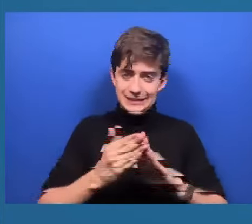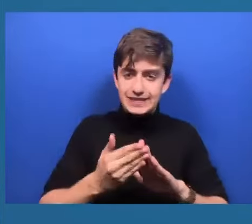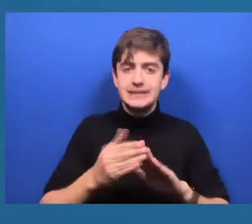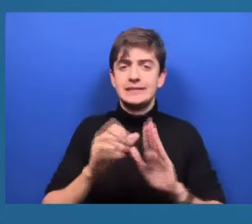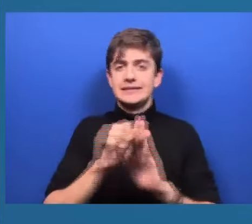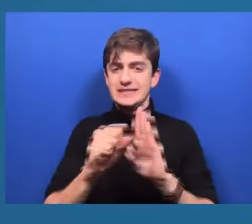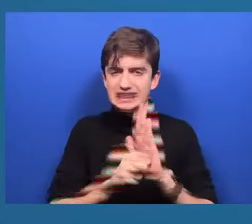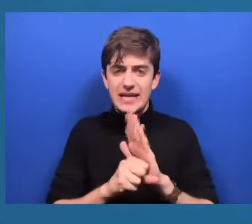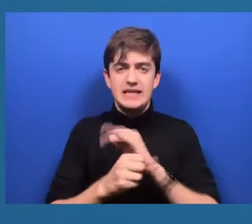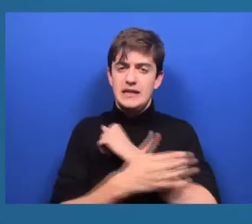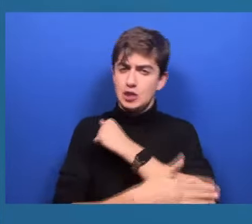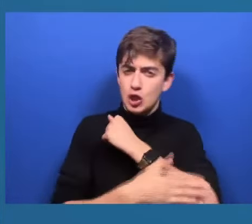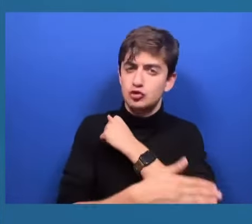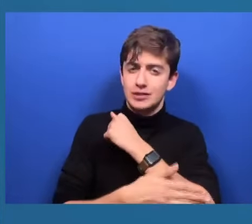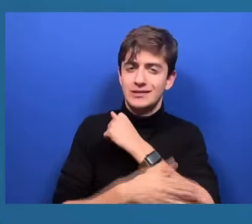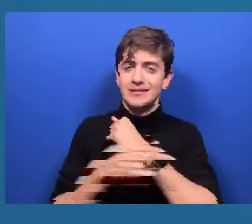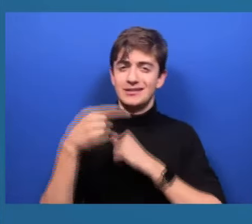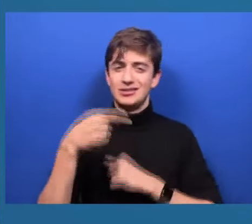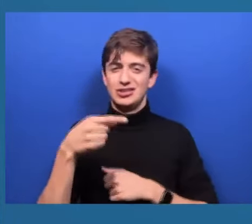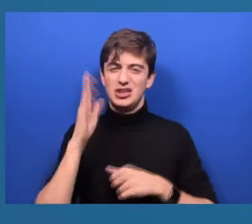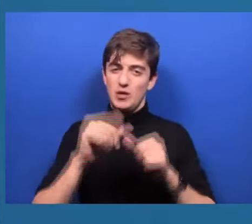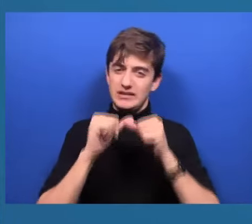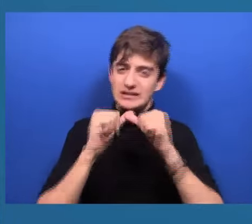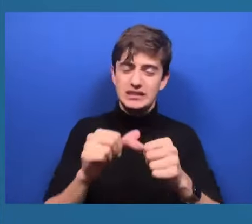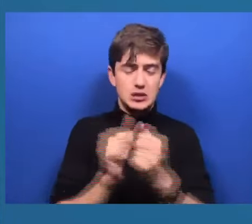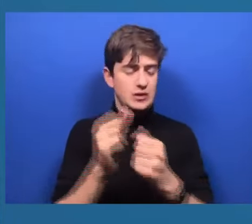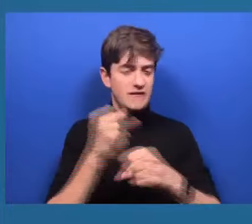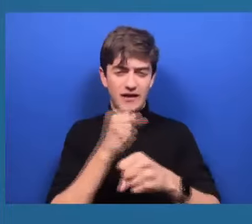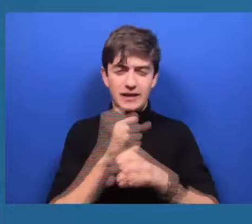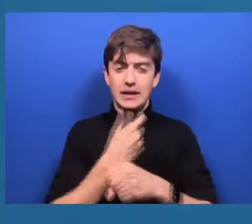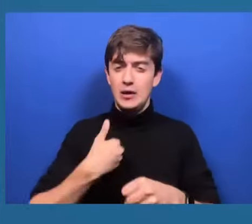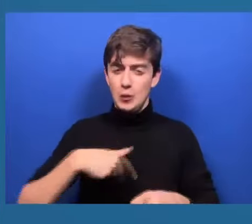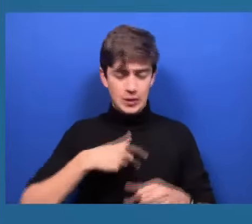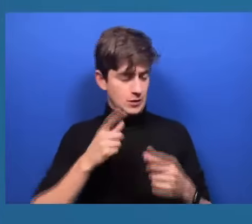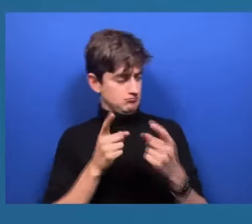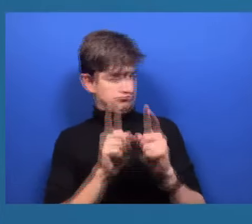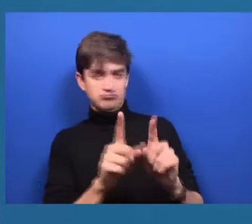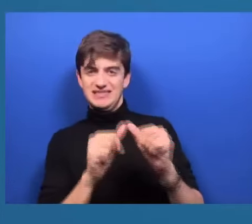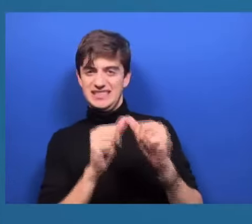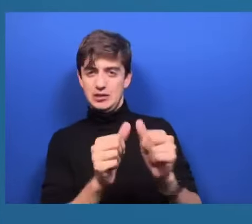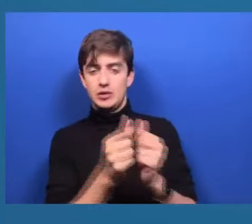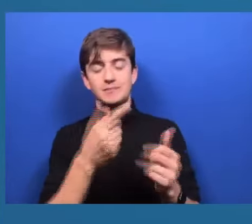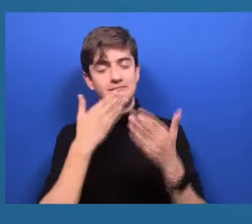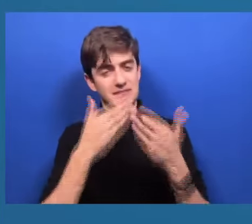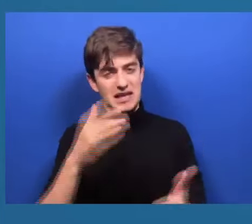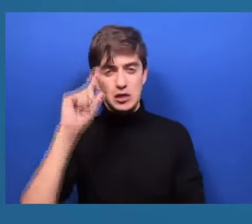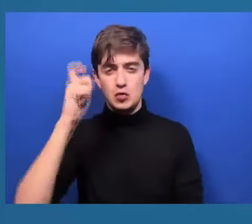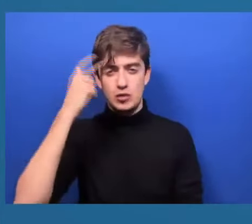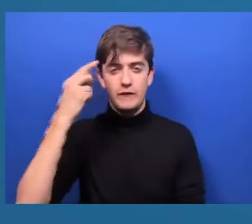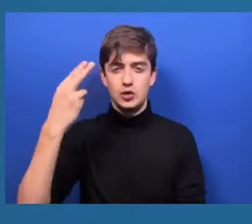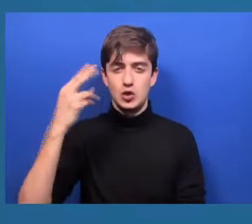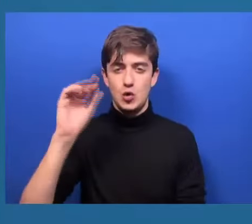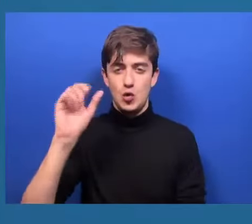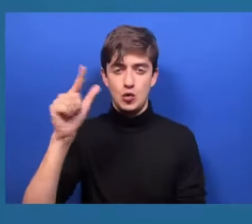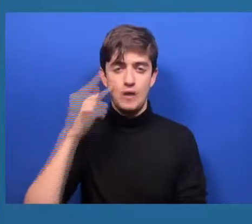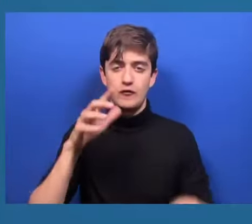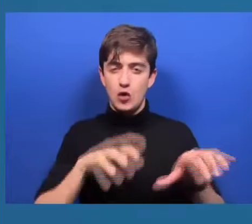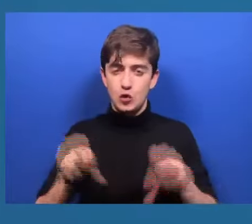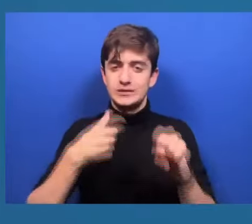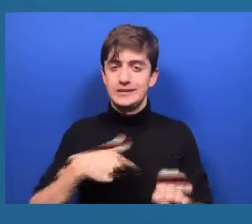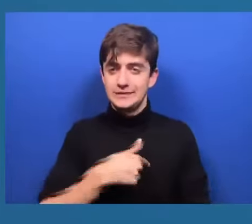country, and she will continue in that fight, and we will continue alongside her. Thank you, Governor Hochul, for having us. Ladies